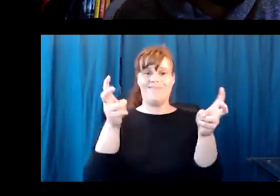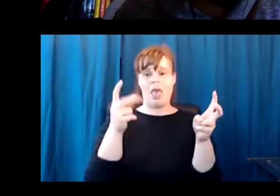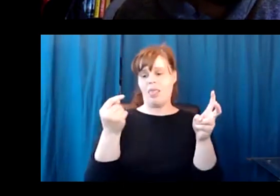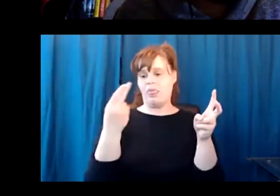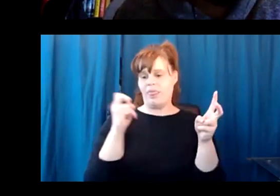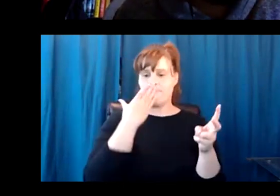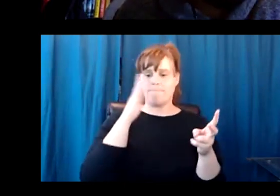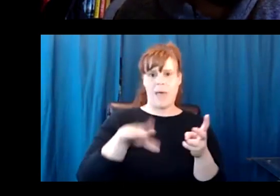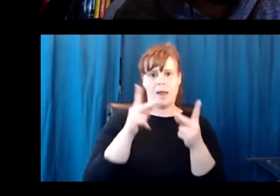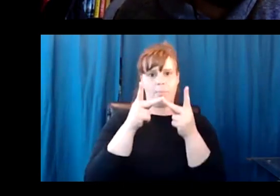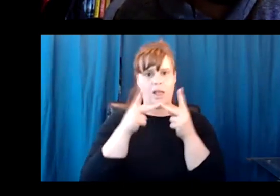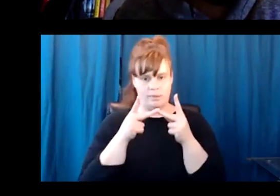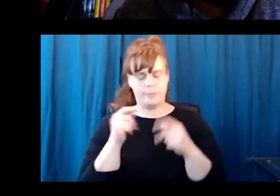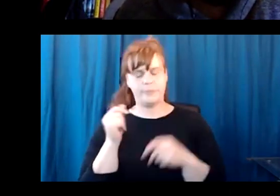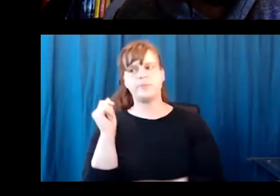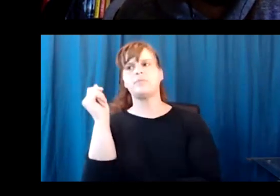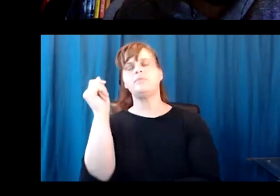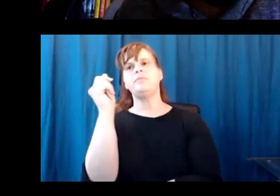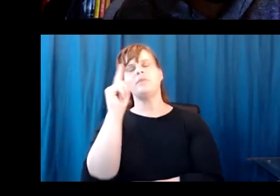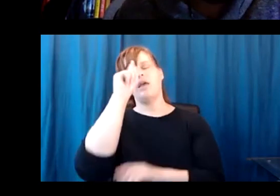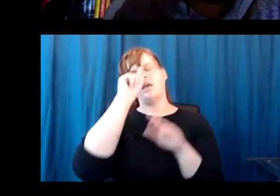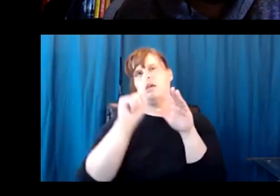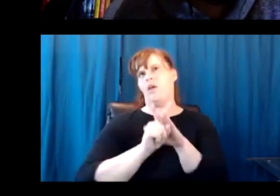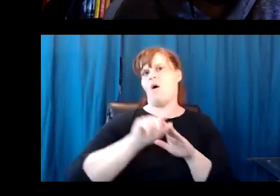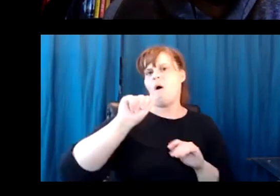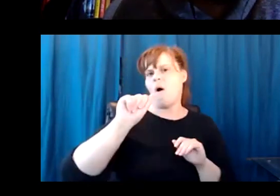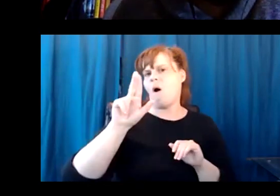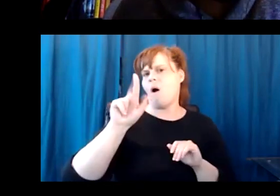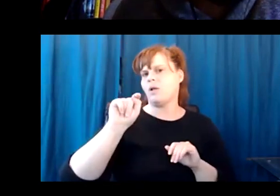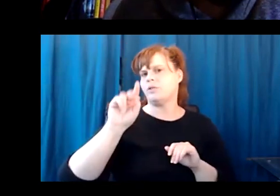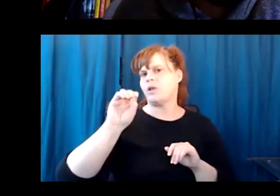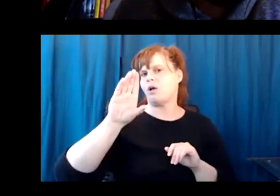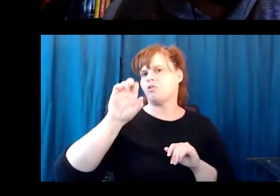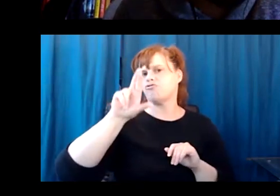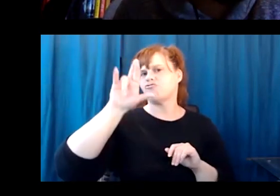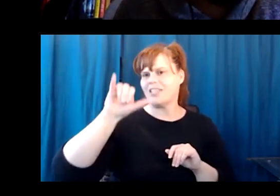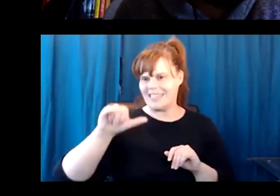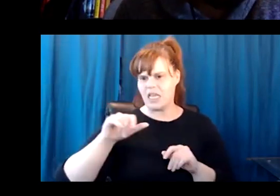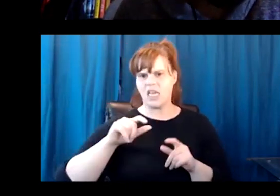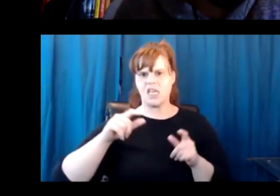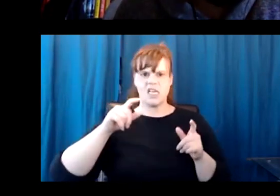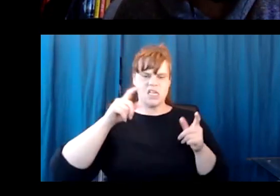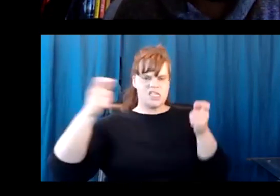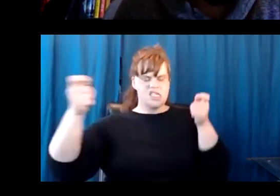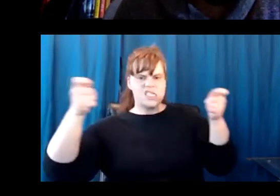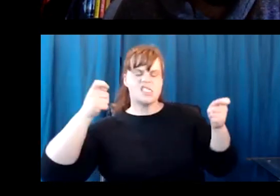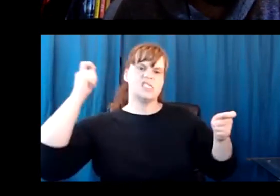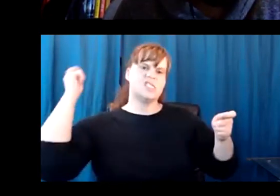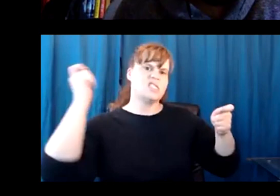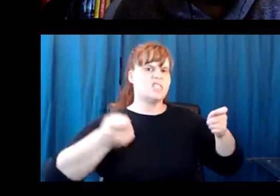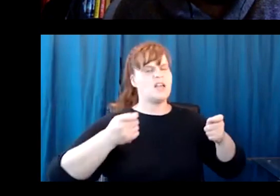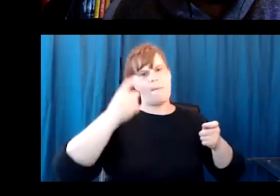The word dystopia brings to mind autocracy and tyrants, mind control, environmental disasters,